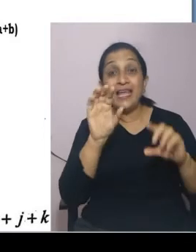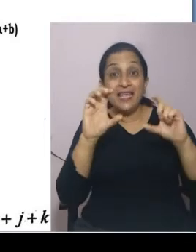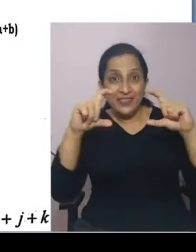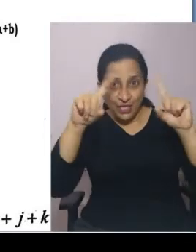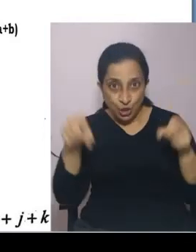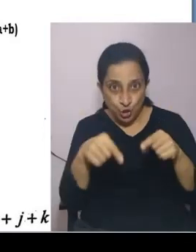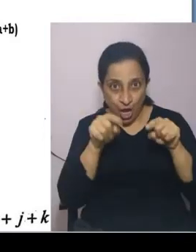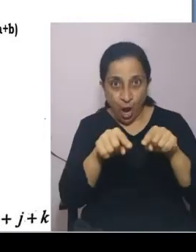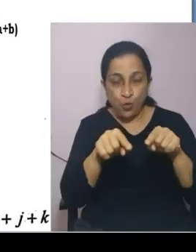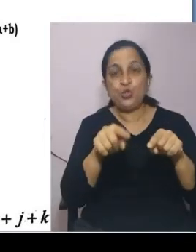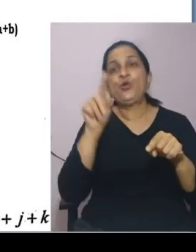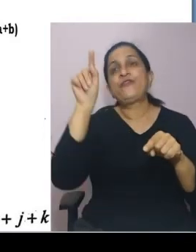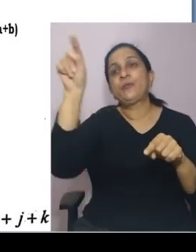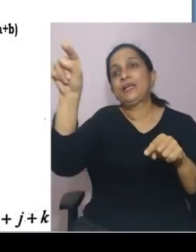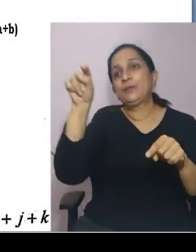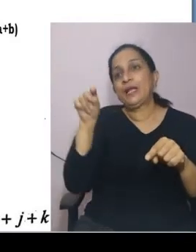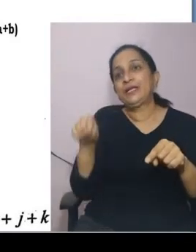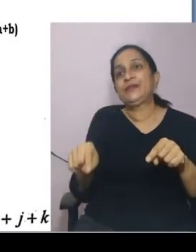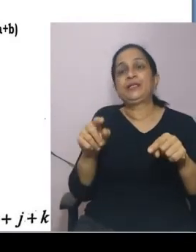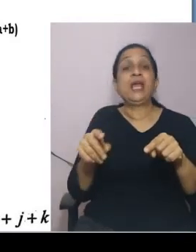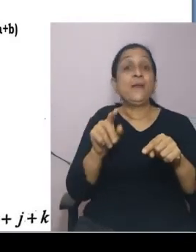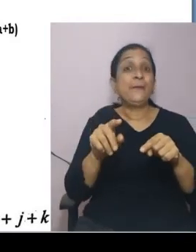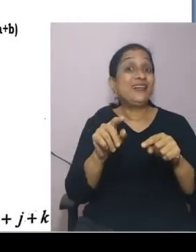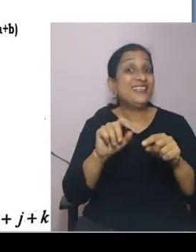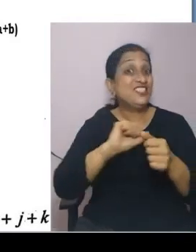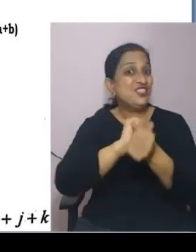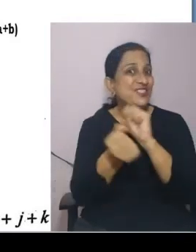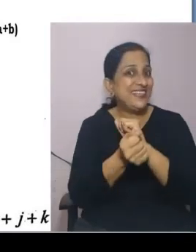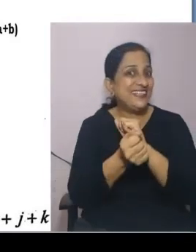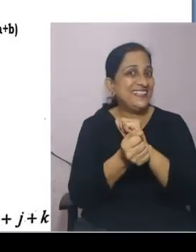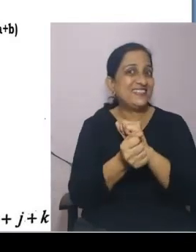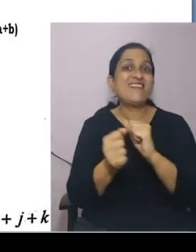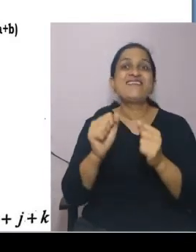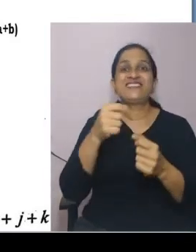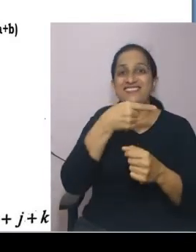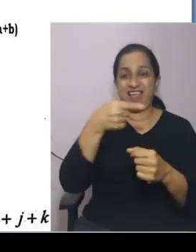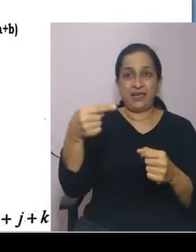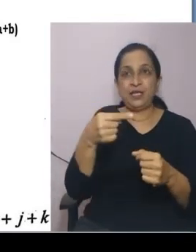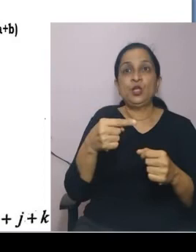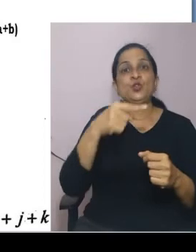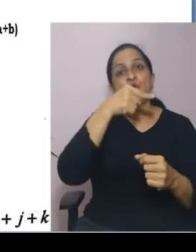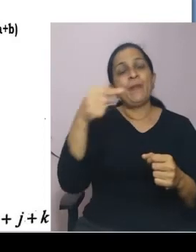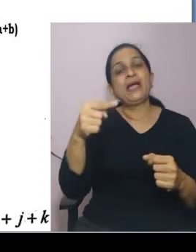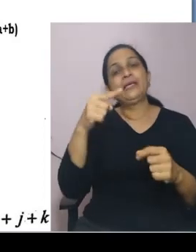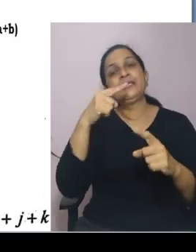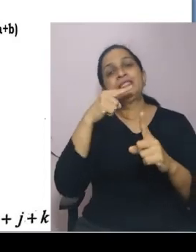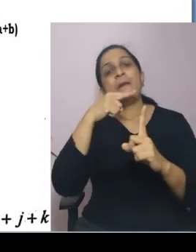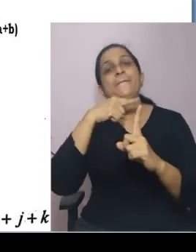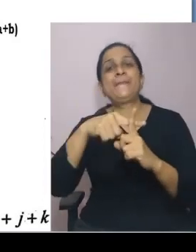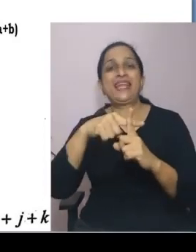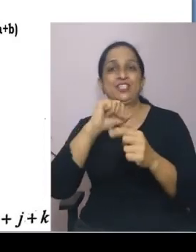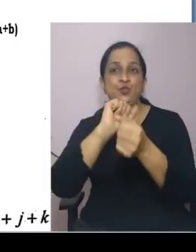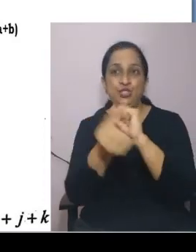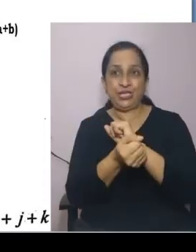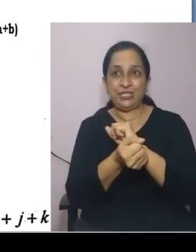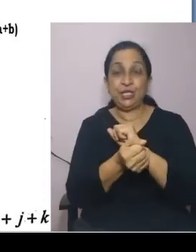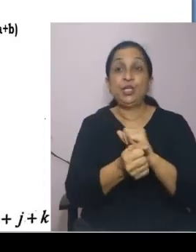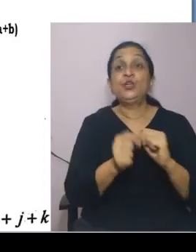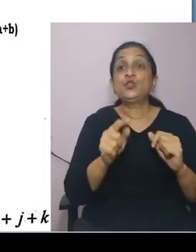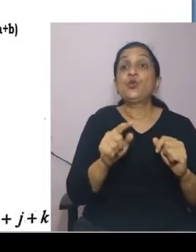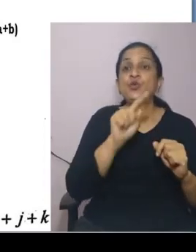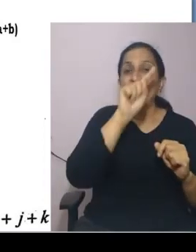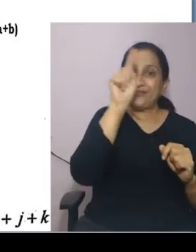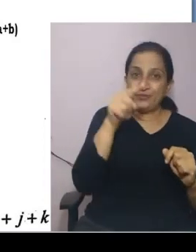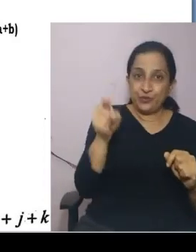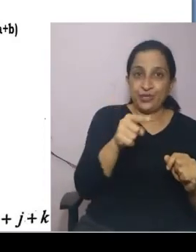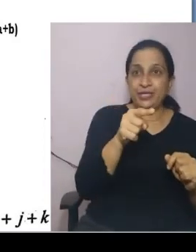conjugate of this, that is, if it is minus, you have to multiply by plus. So same quantity minus, it multiply by plus, okay,